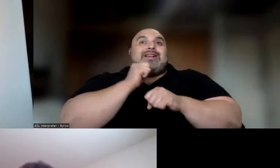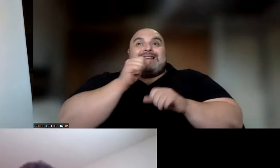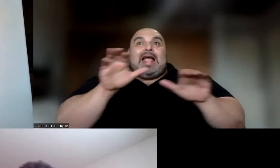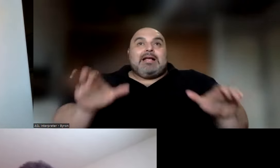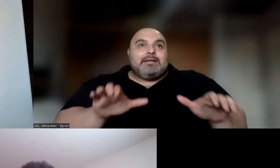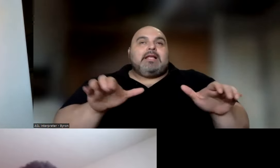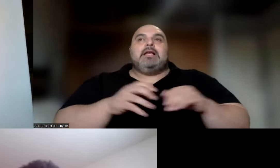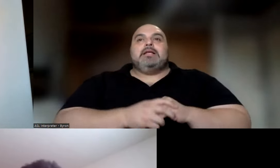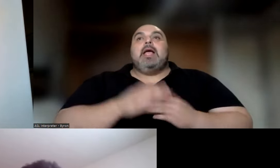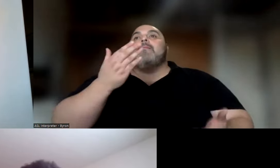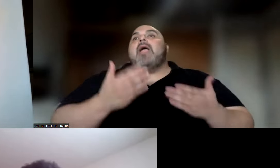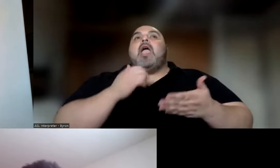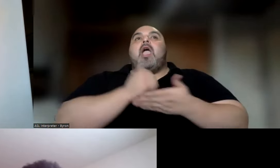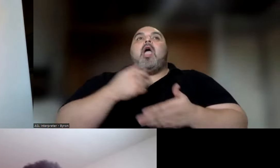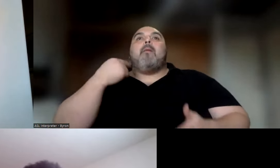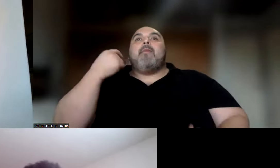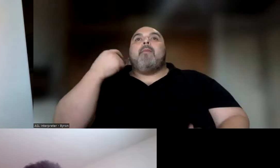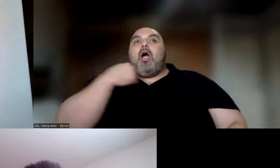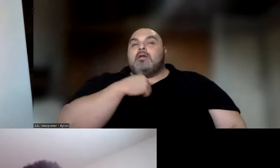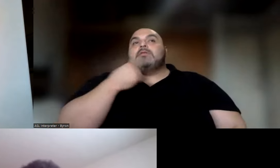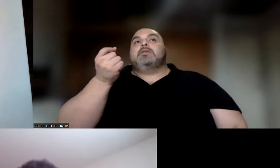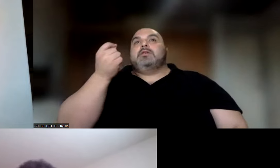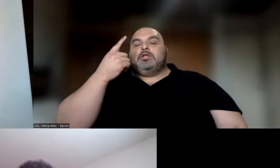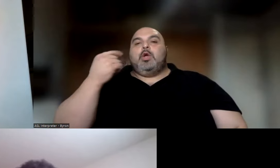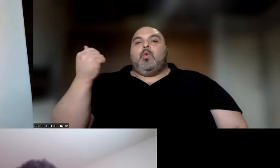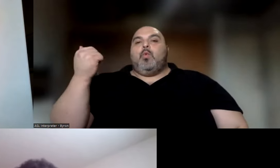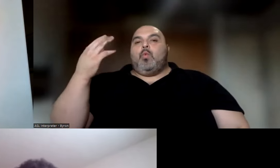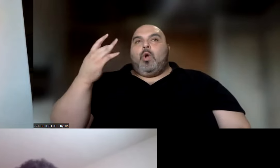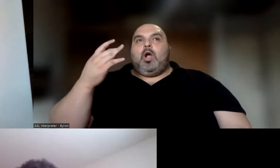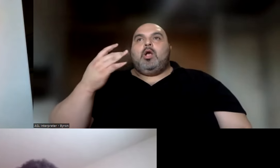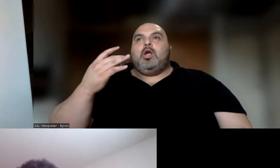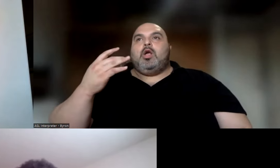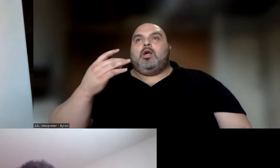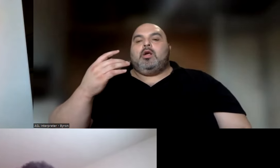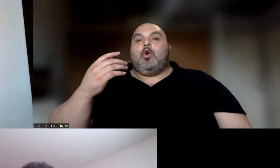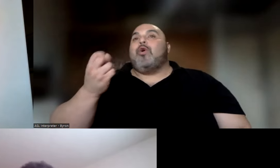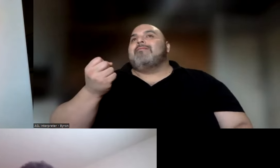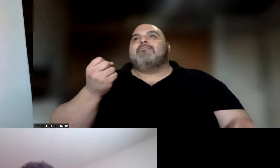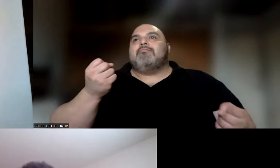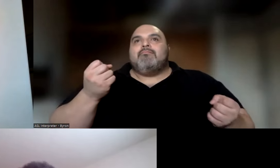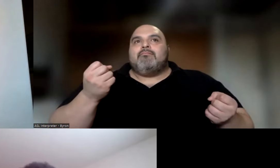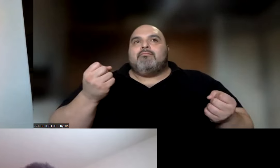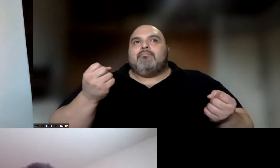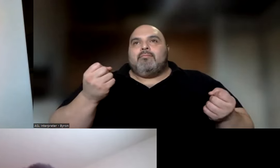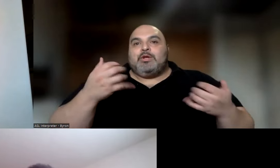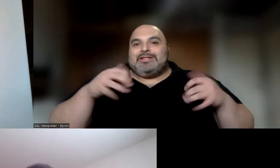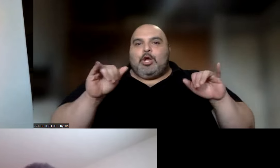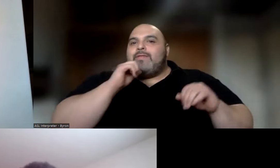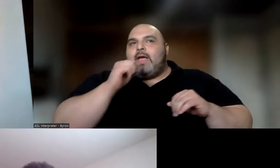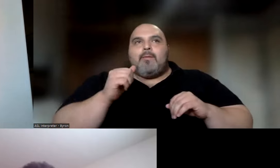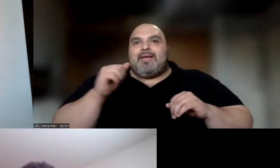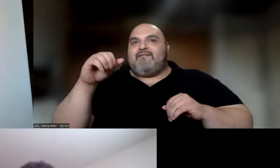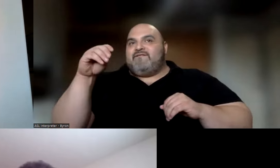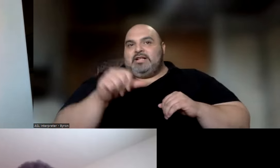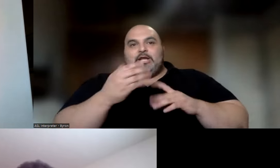may help us understand why for years that they're still not being funded